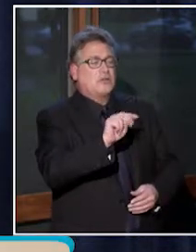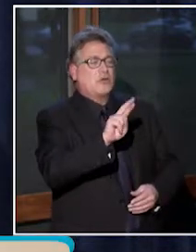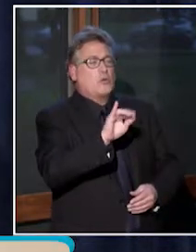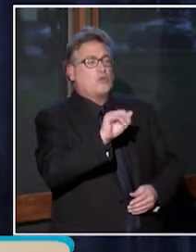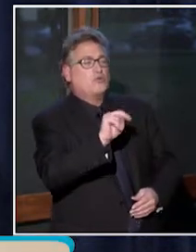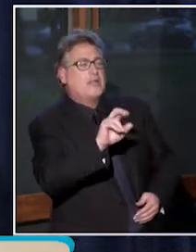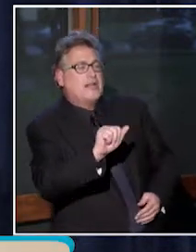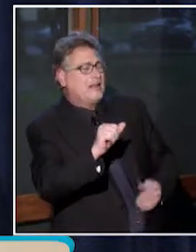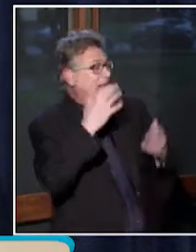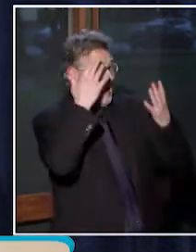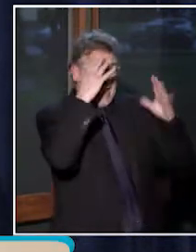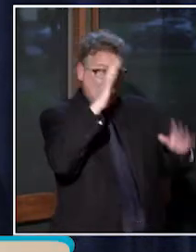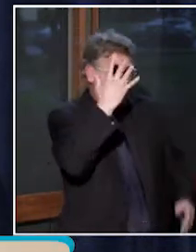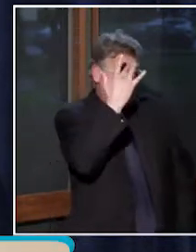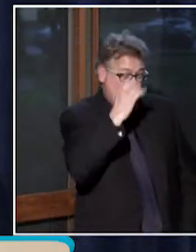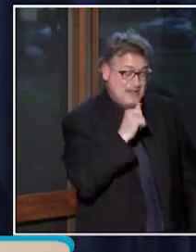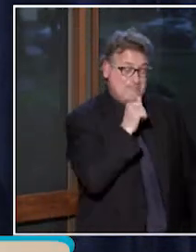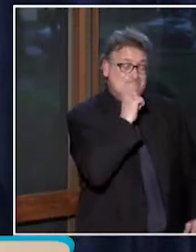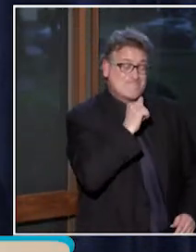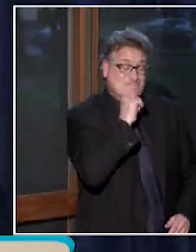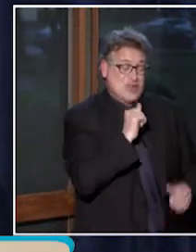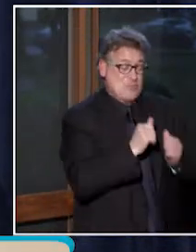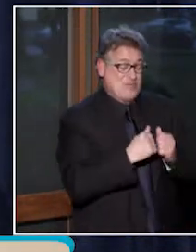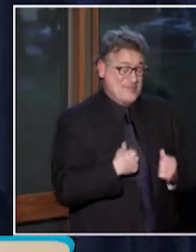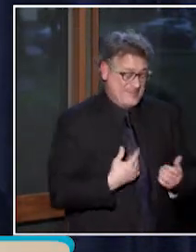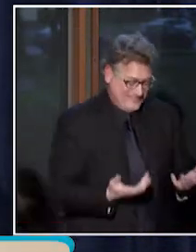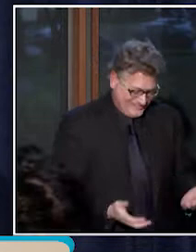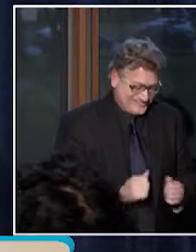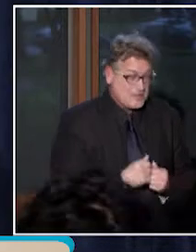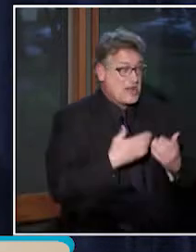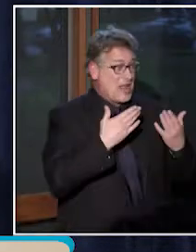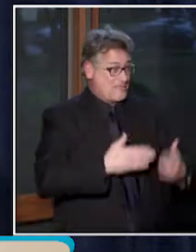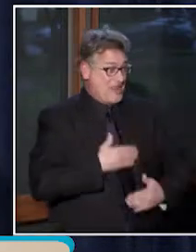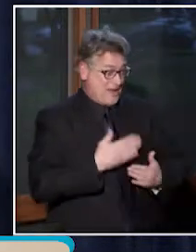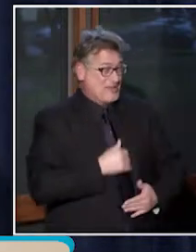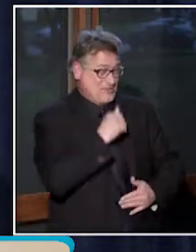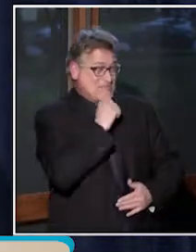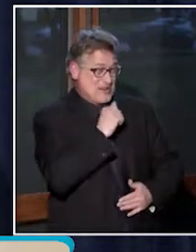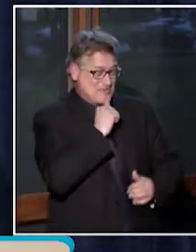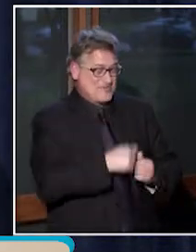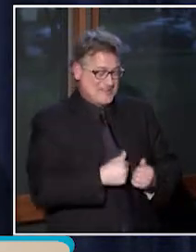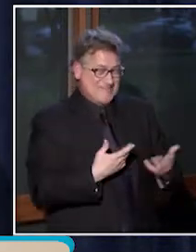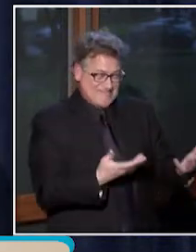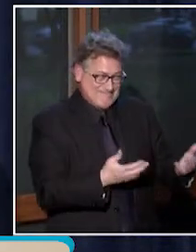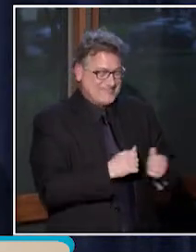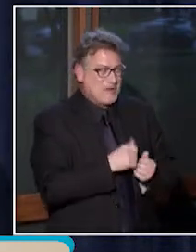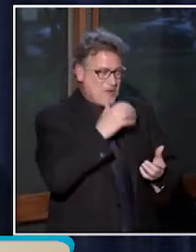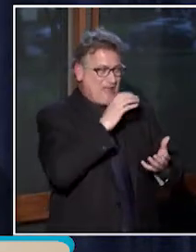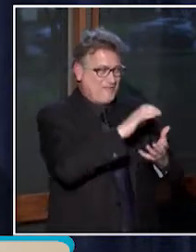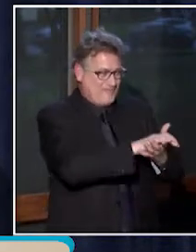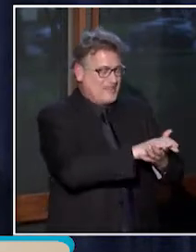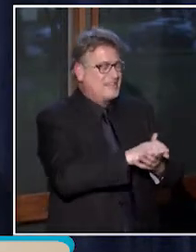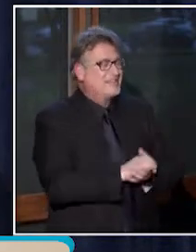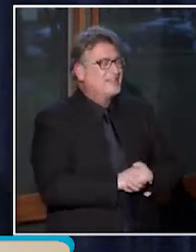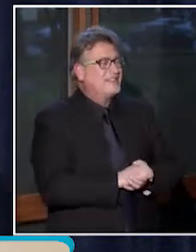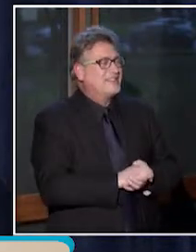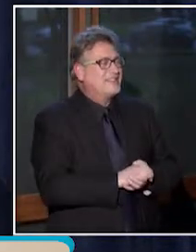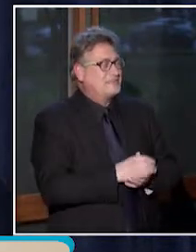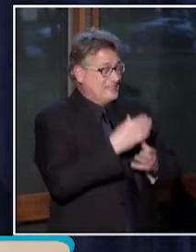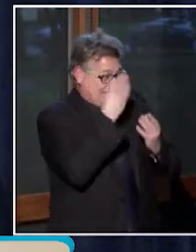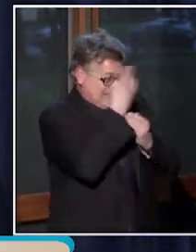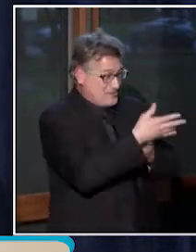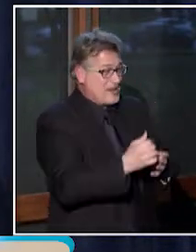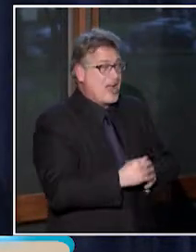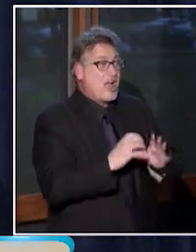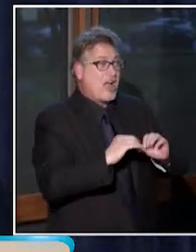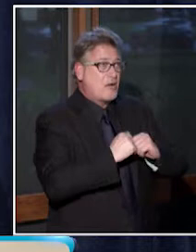know why you put up with me. I'm glad you do. And I can't tell you how much I love